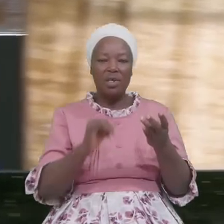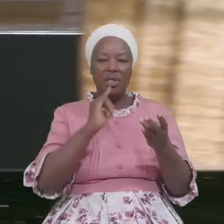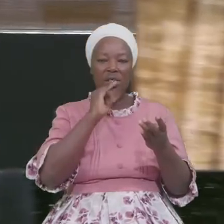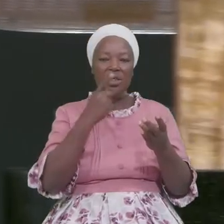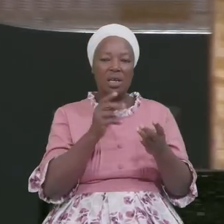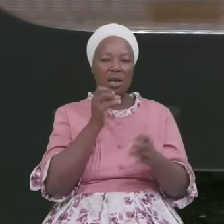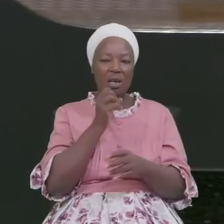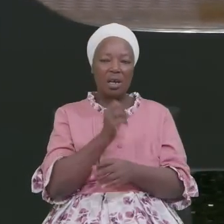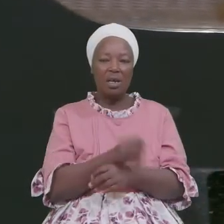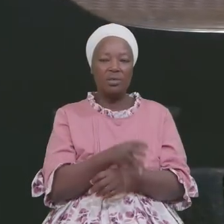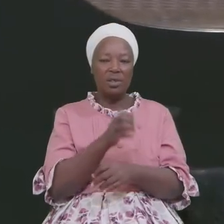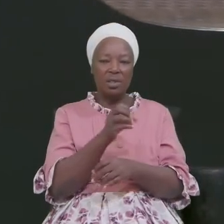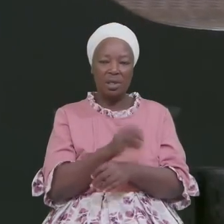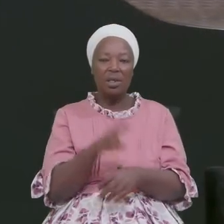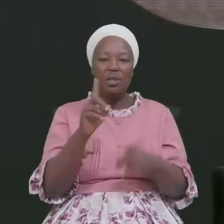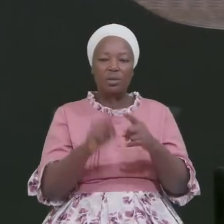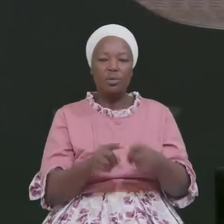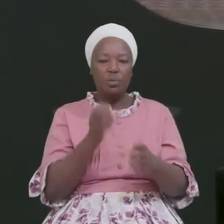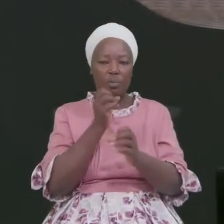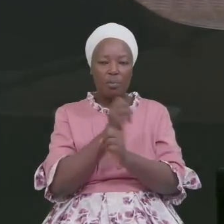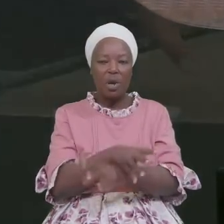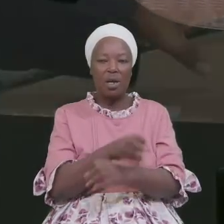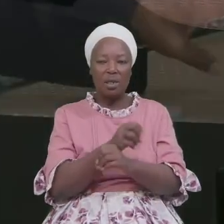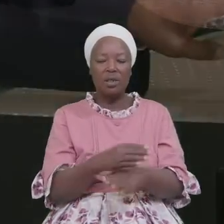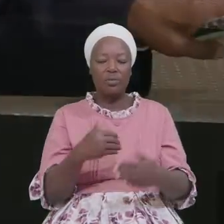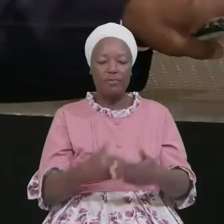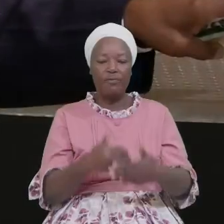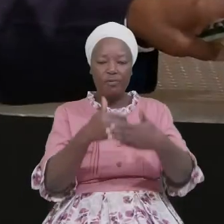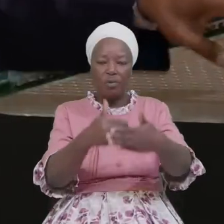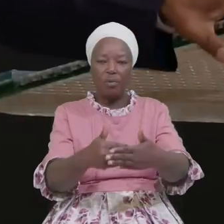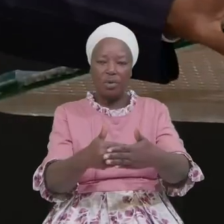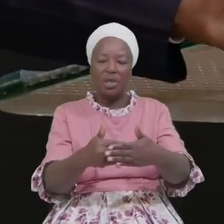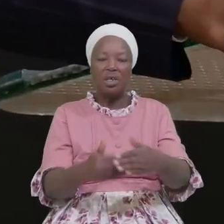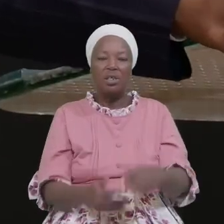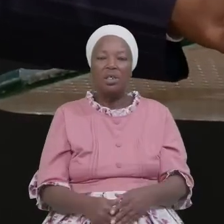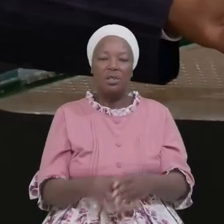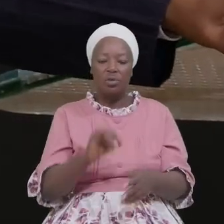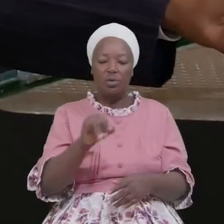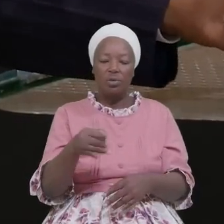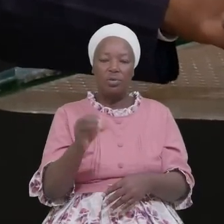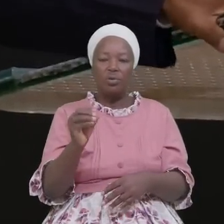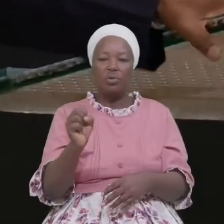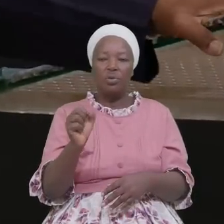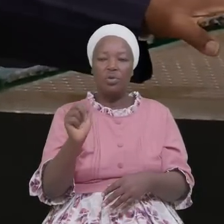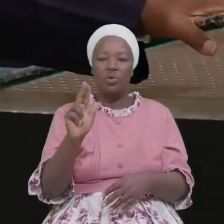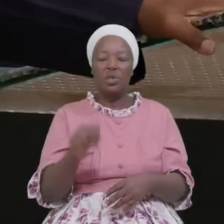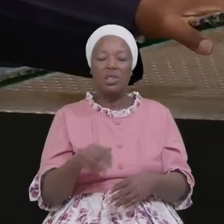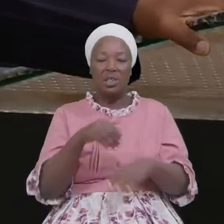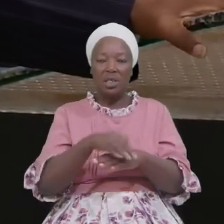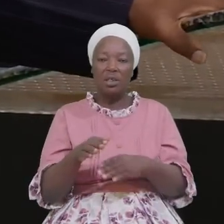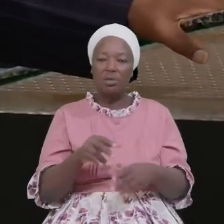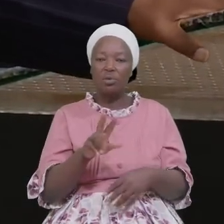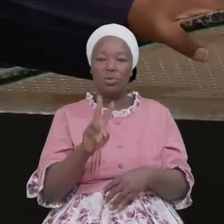counsel to march forward. Joshua sent two spies to the land of